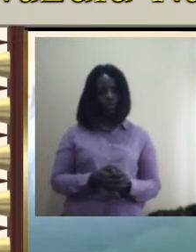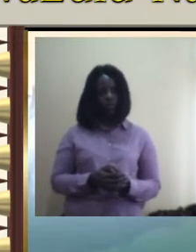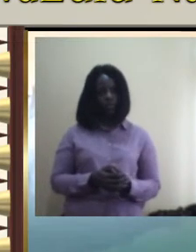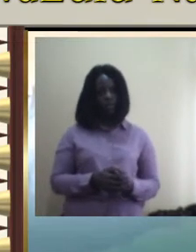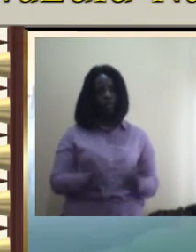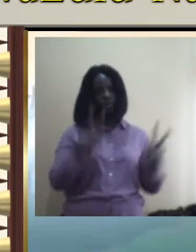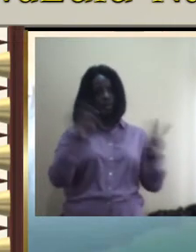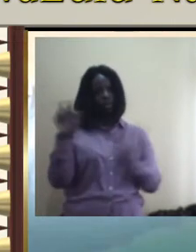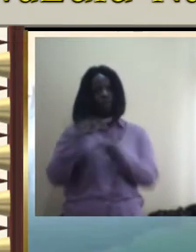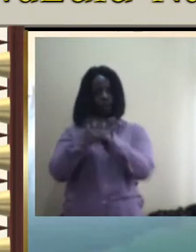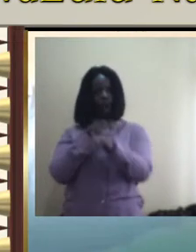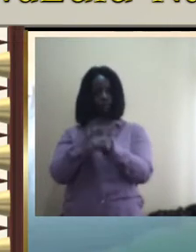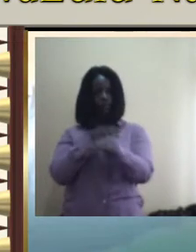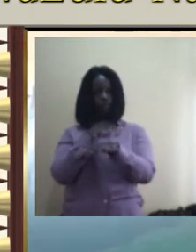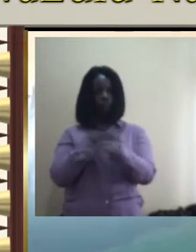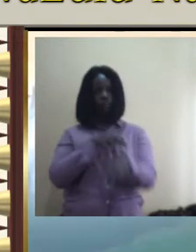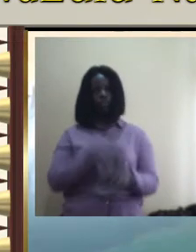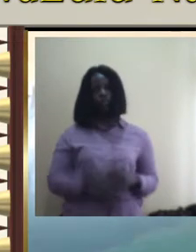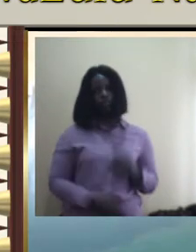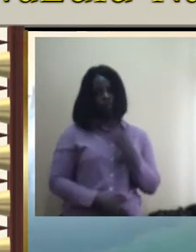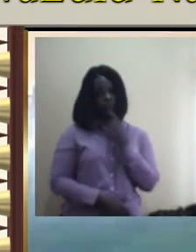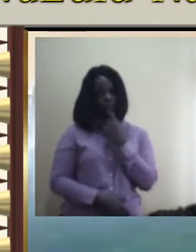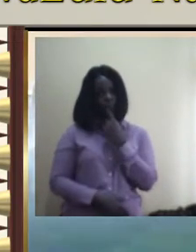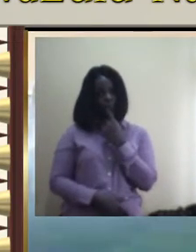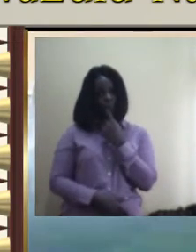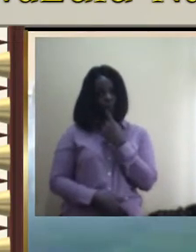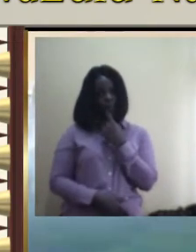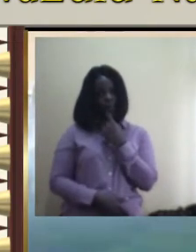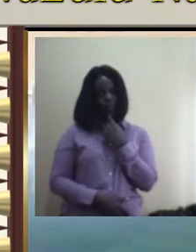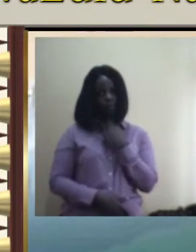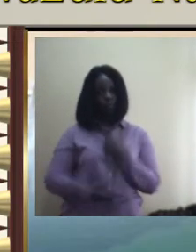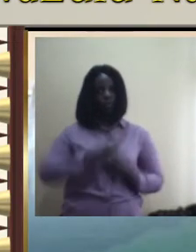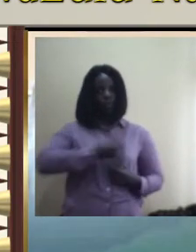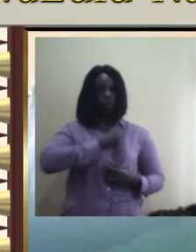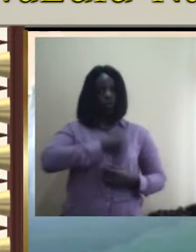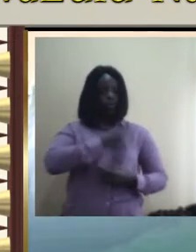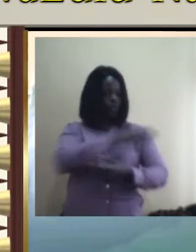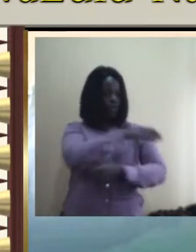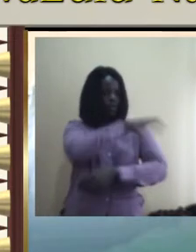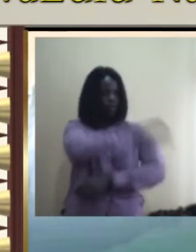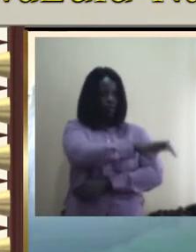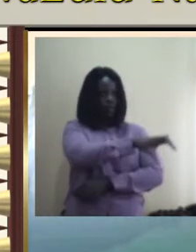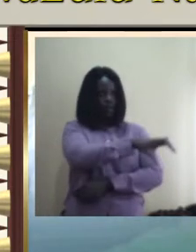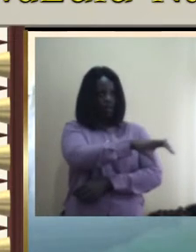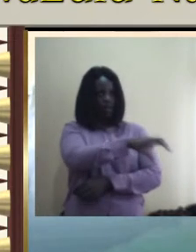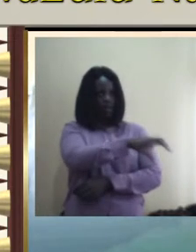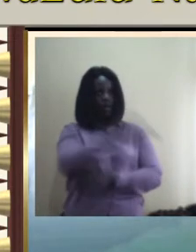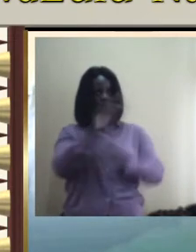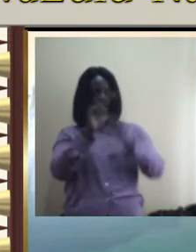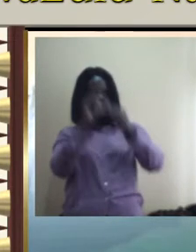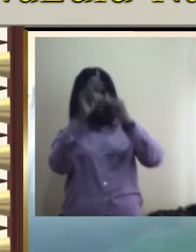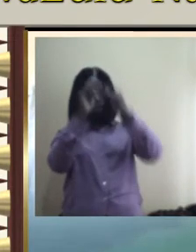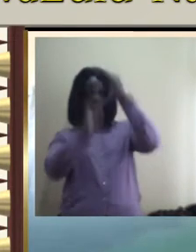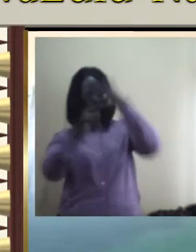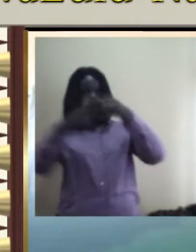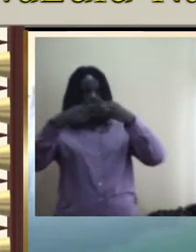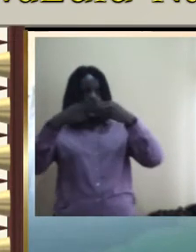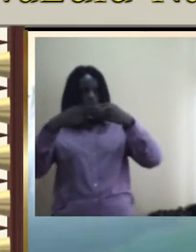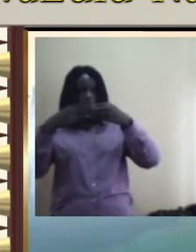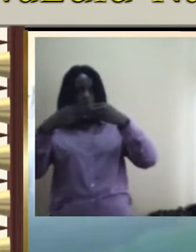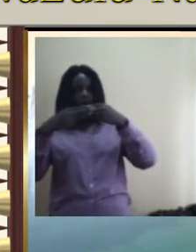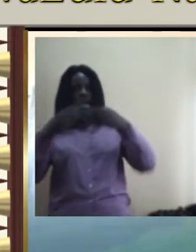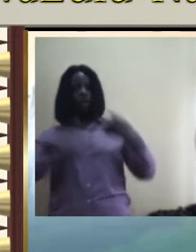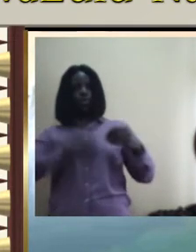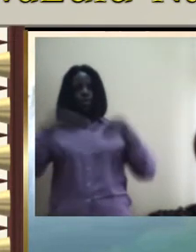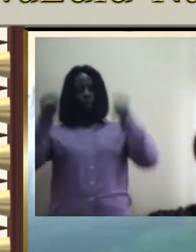on all matters of agriculture. The Youth Empowerment and Initiative, Honorable Members, The scourge of youth